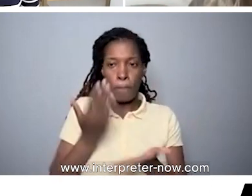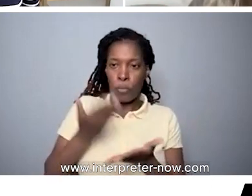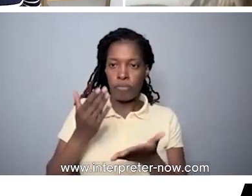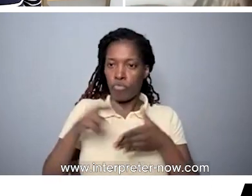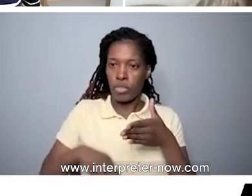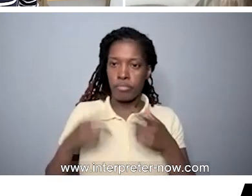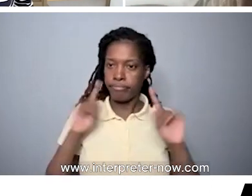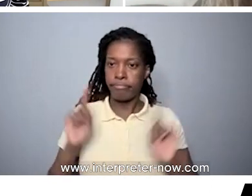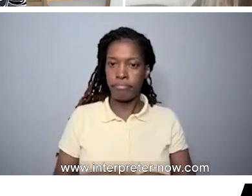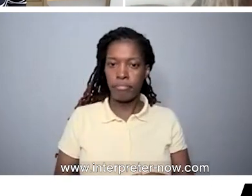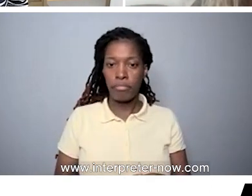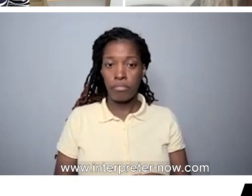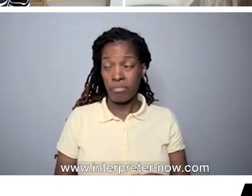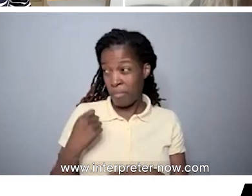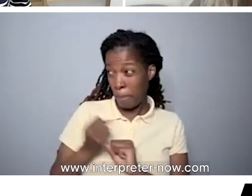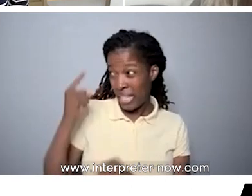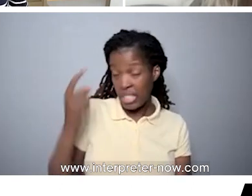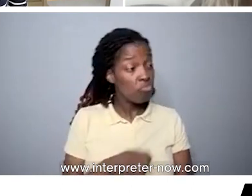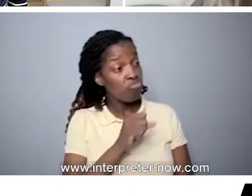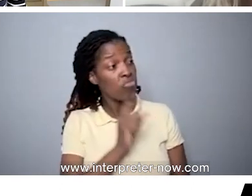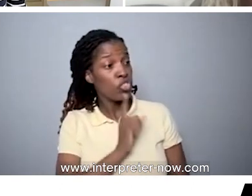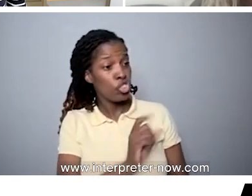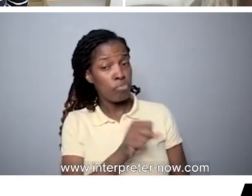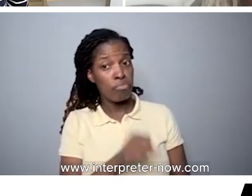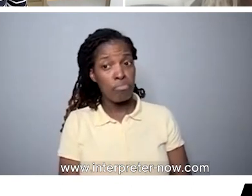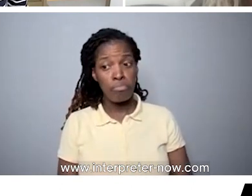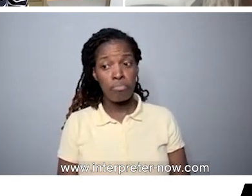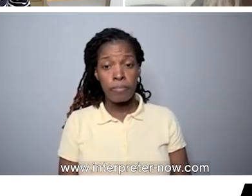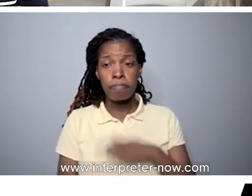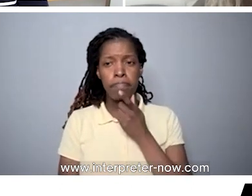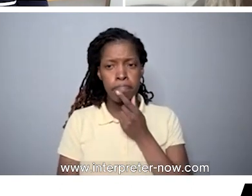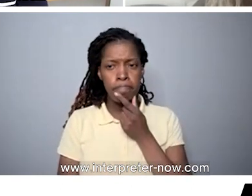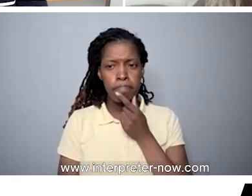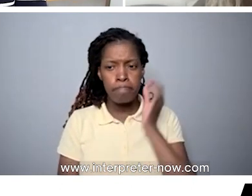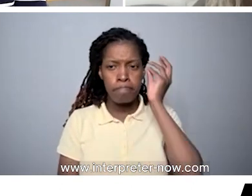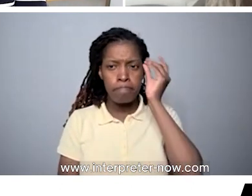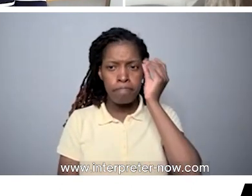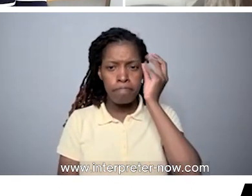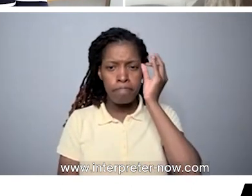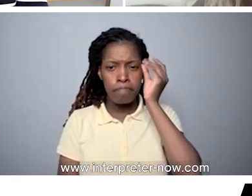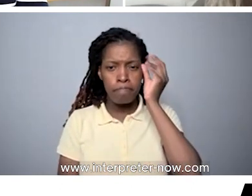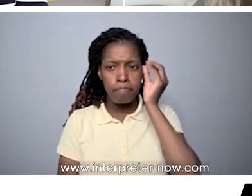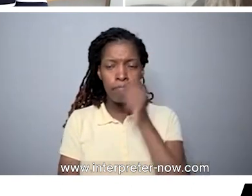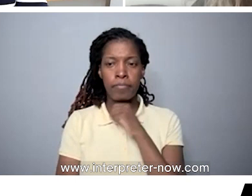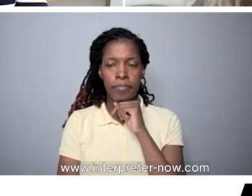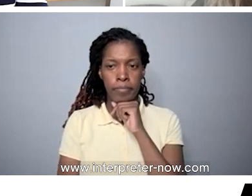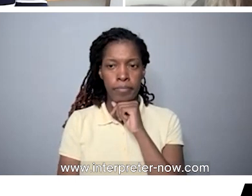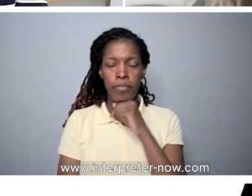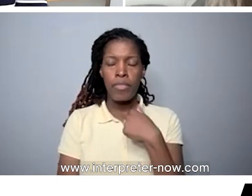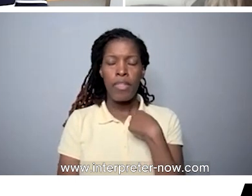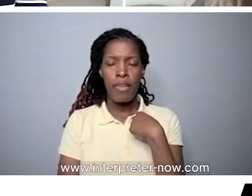results, if that makes sense. Yeah, absolutely. Absolutely. I'm thinking about